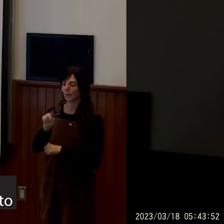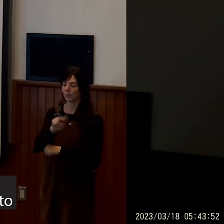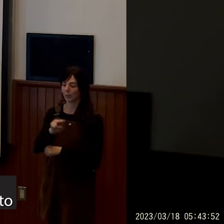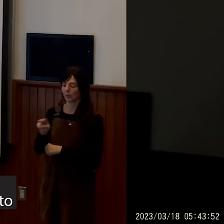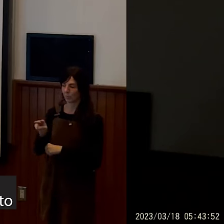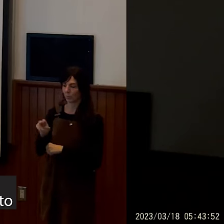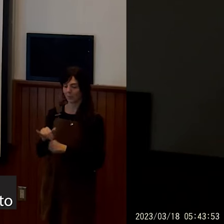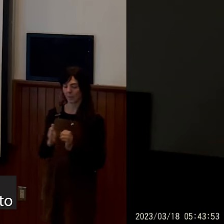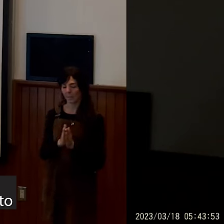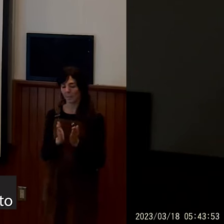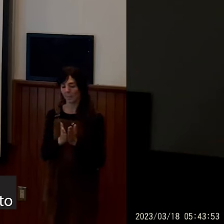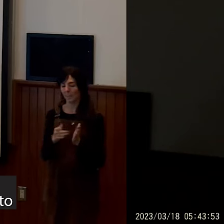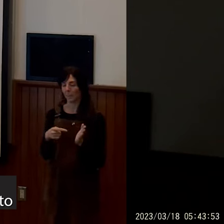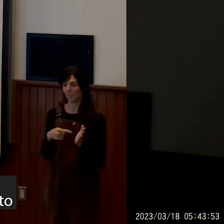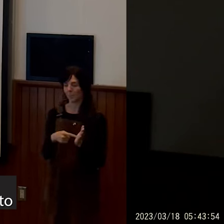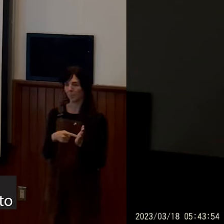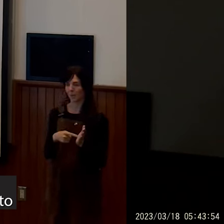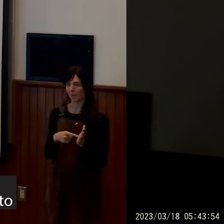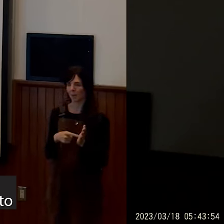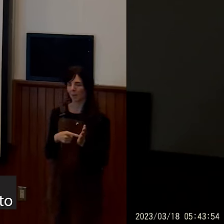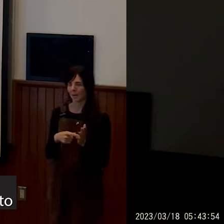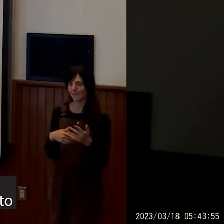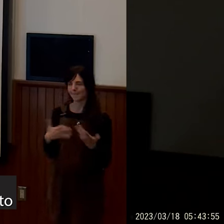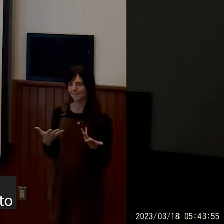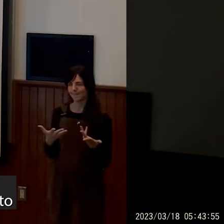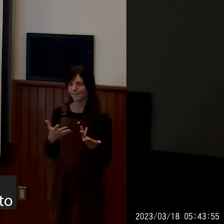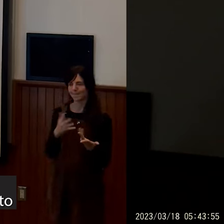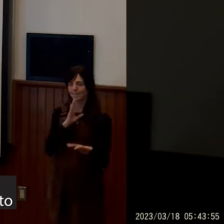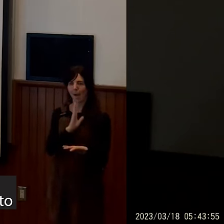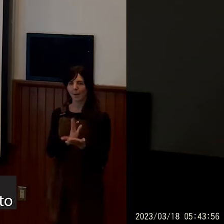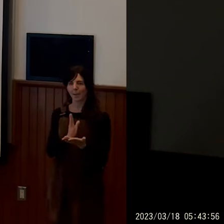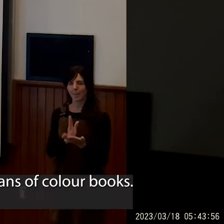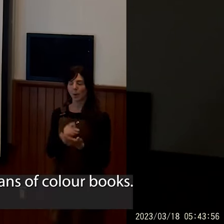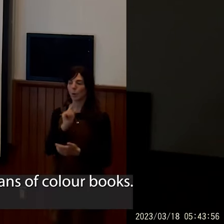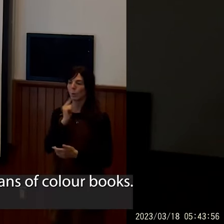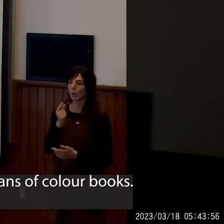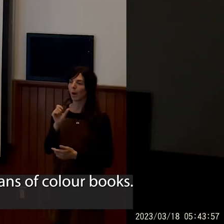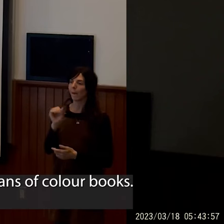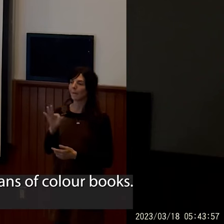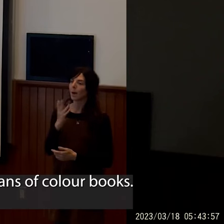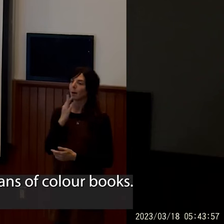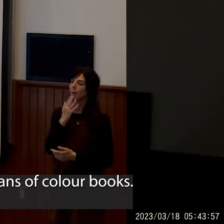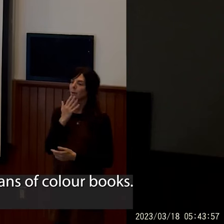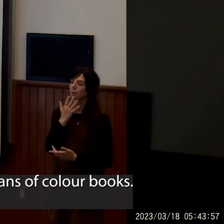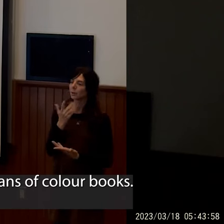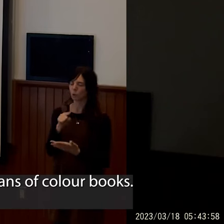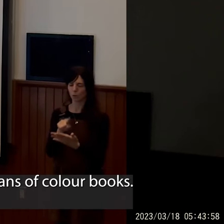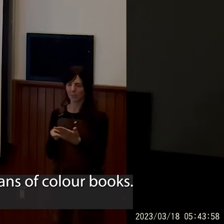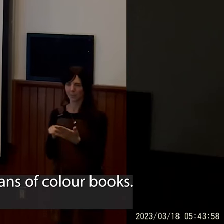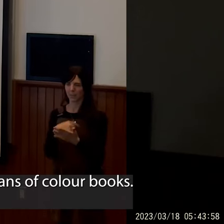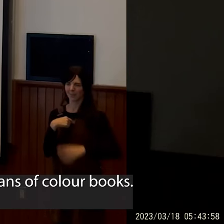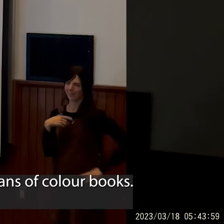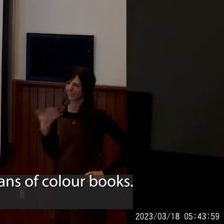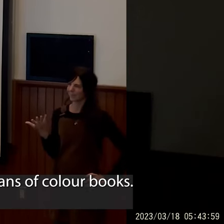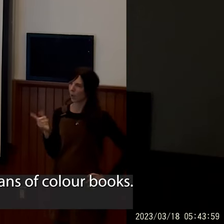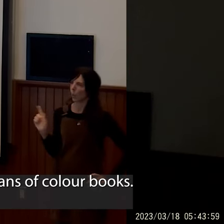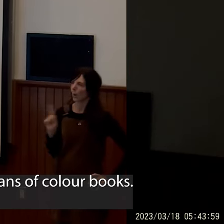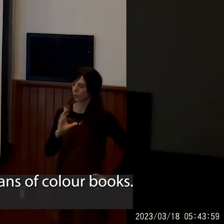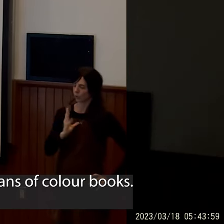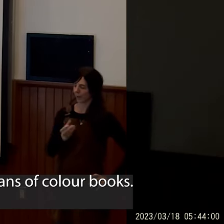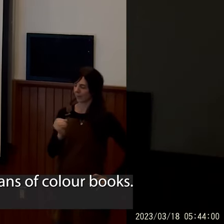it I was really responding to queer of color critique and asking where's the trans of color